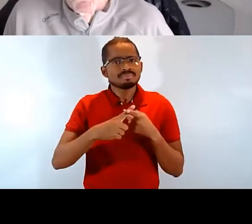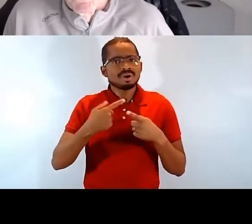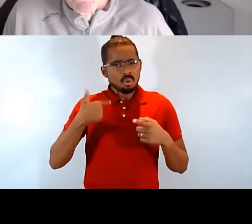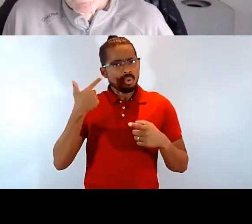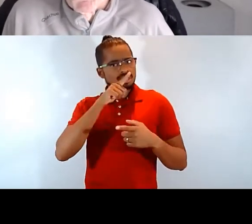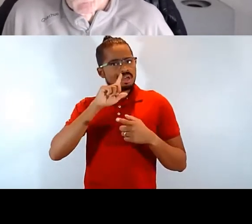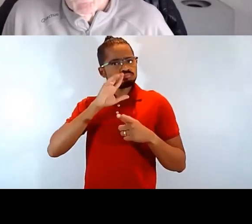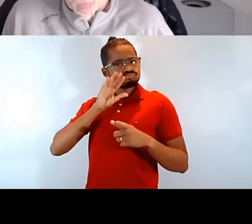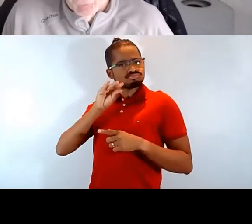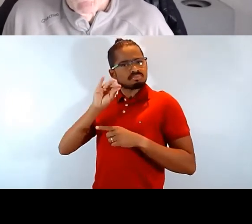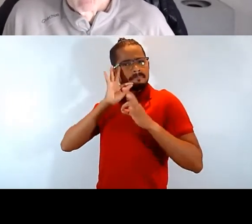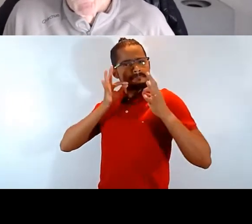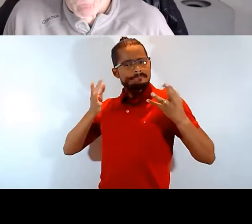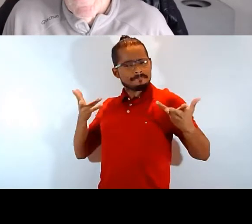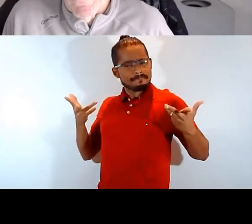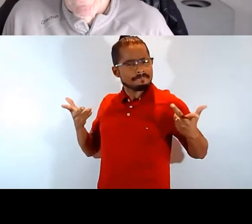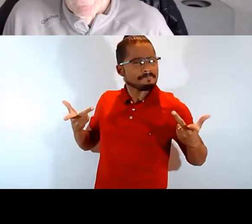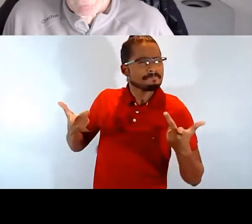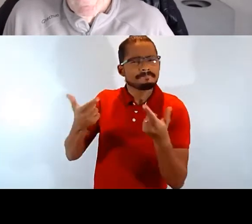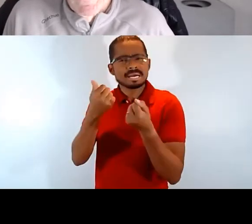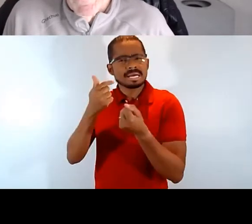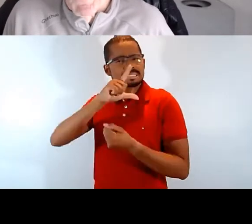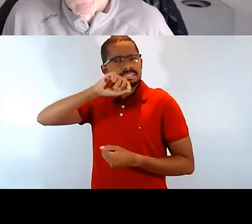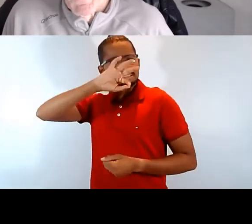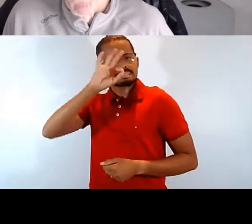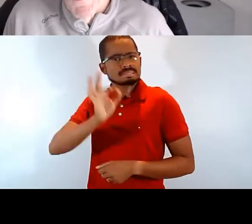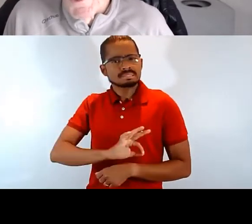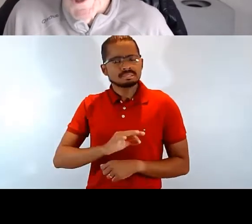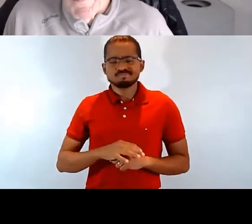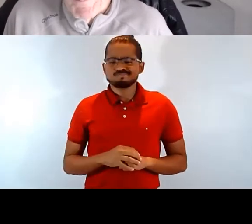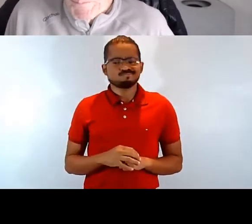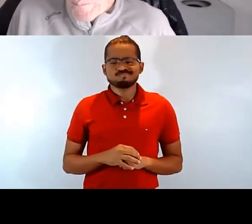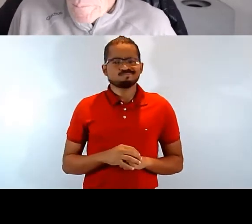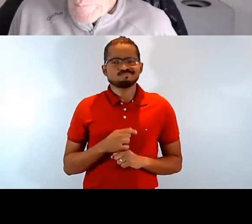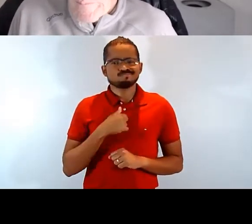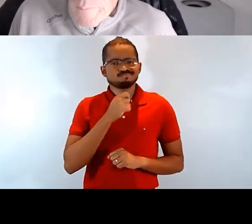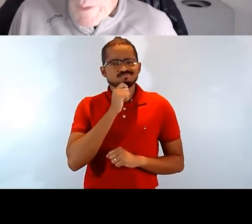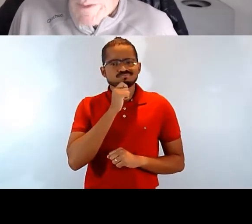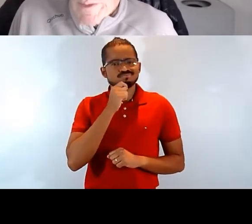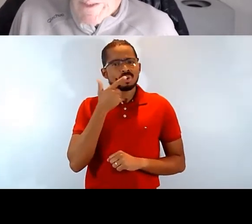to interpret in perfect linguistic quality.